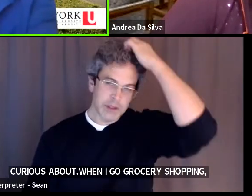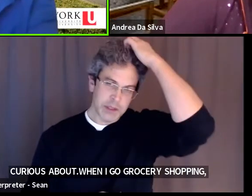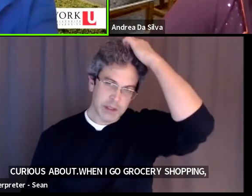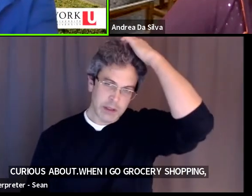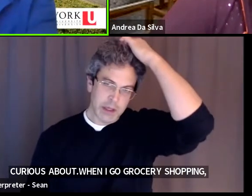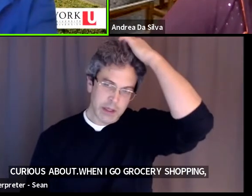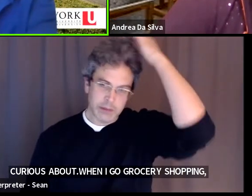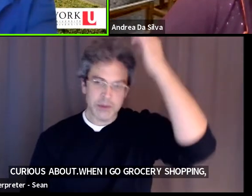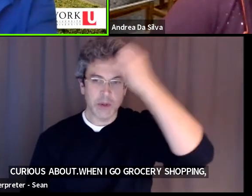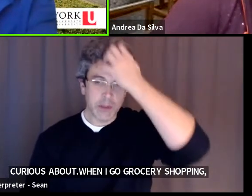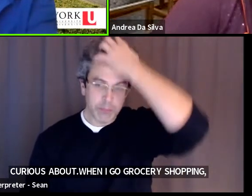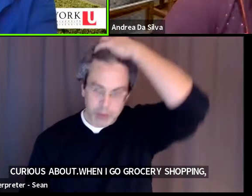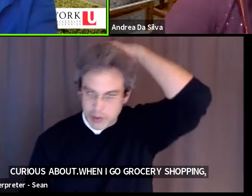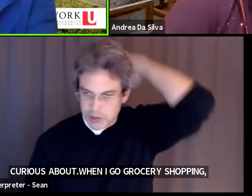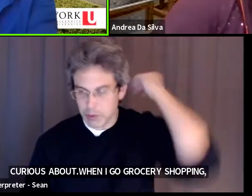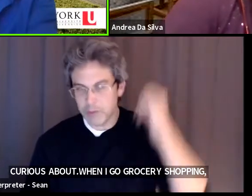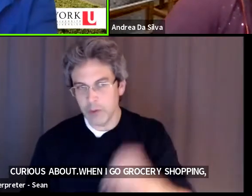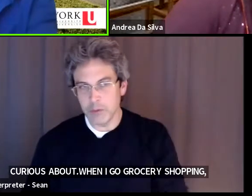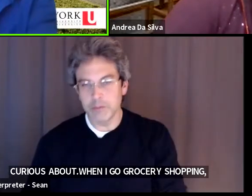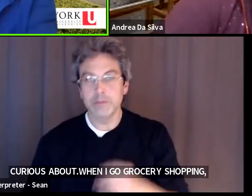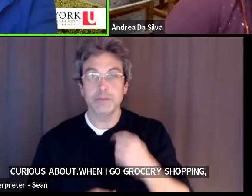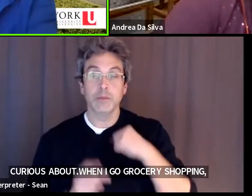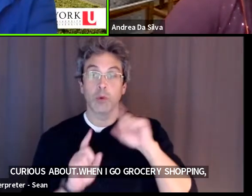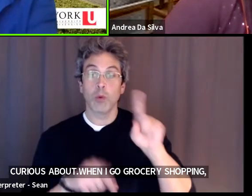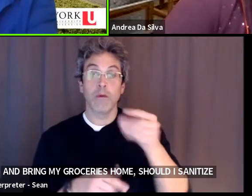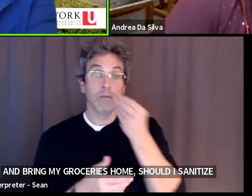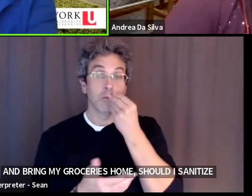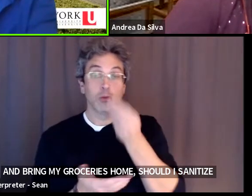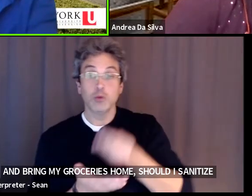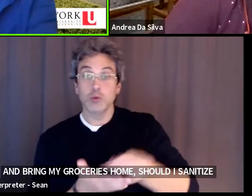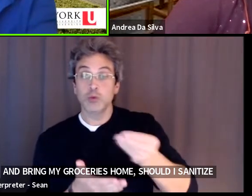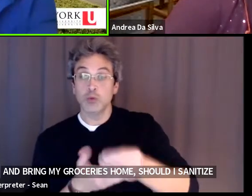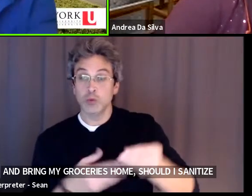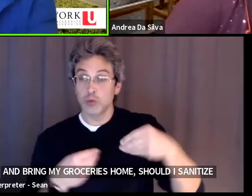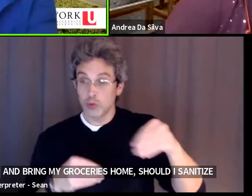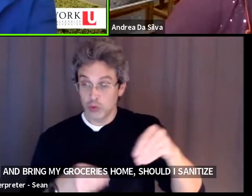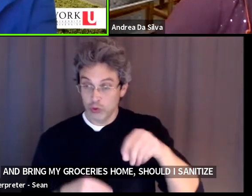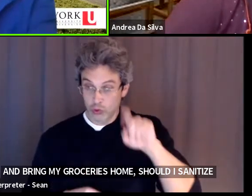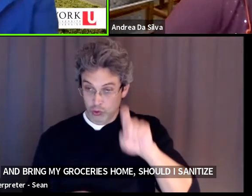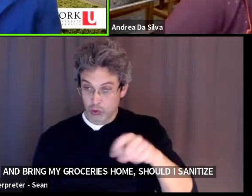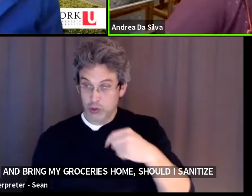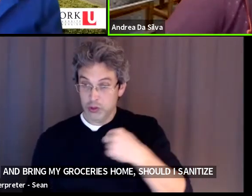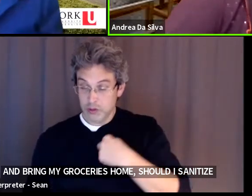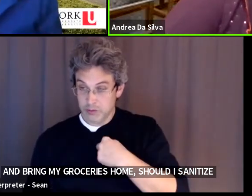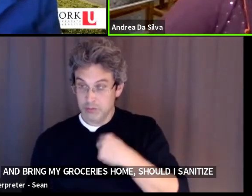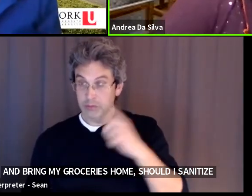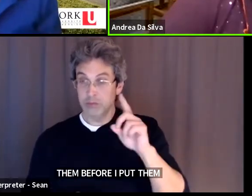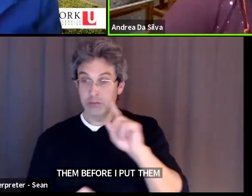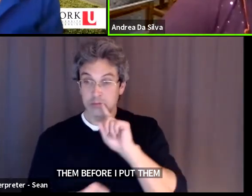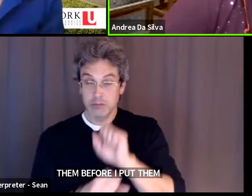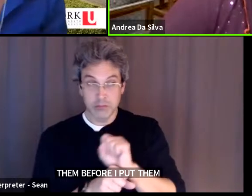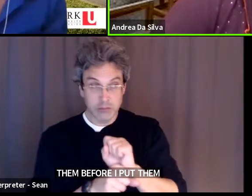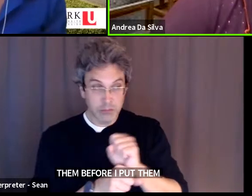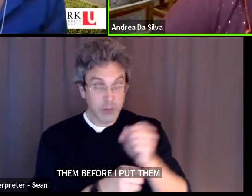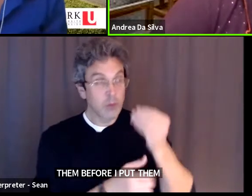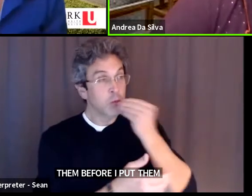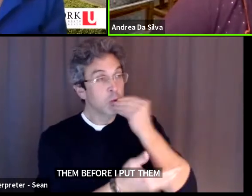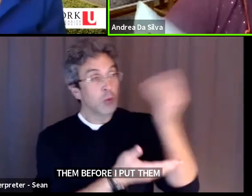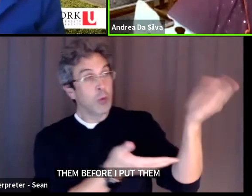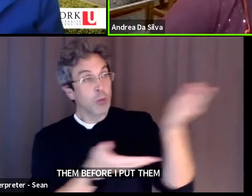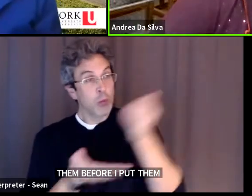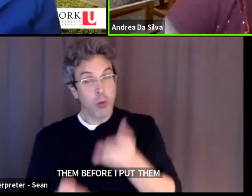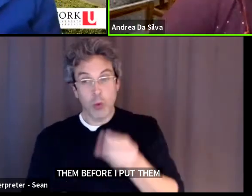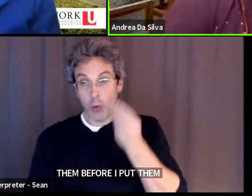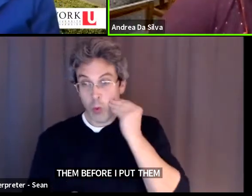sanitize them before I put them away? Thank you, Lucy.